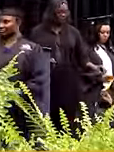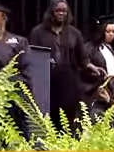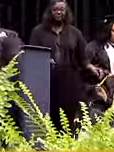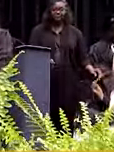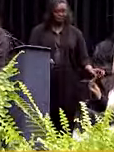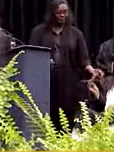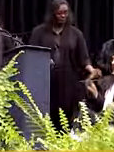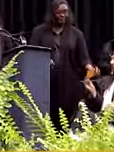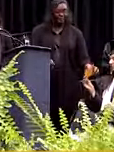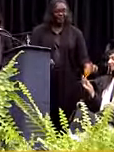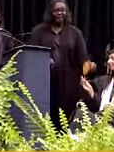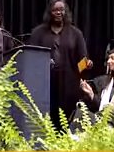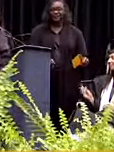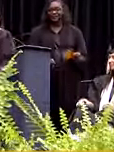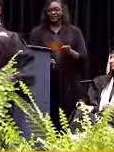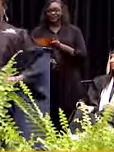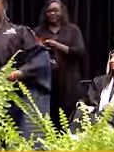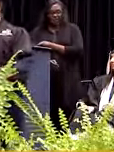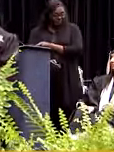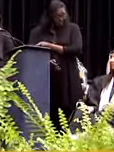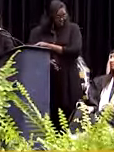Blessing Lewuga George.